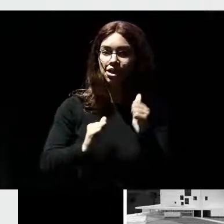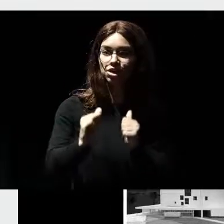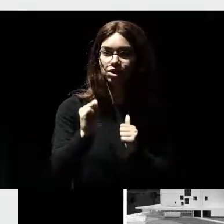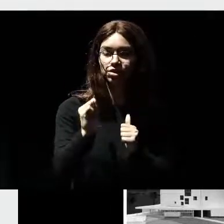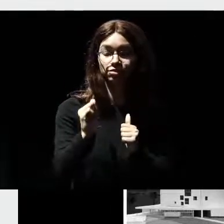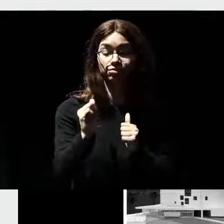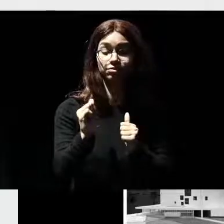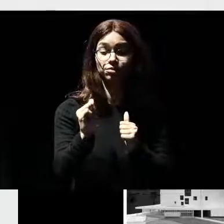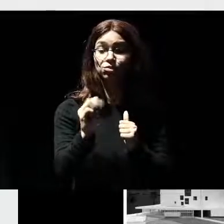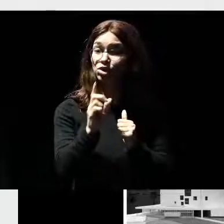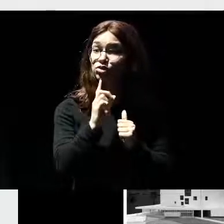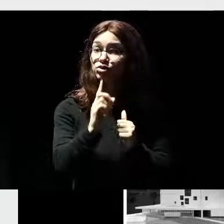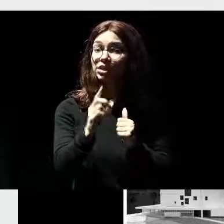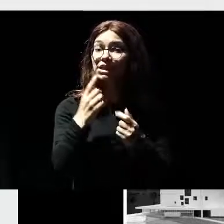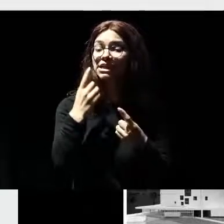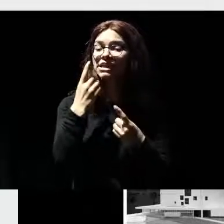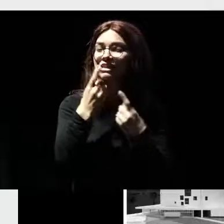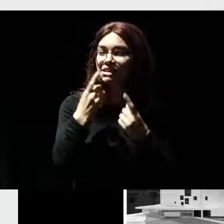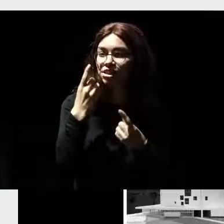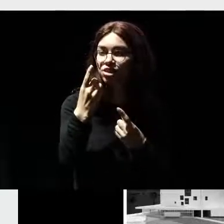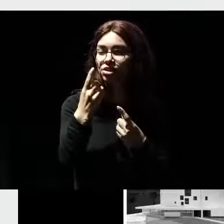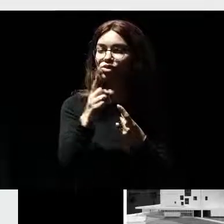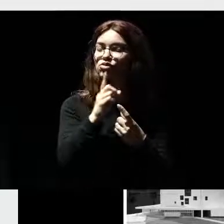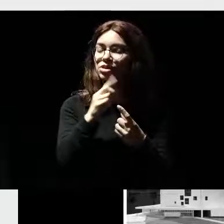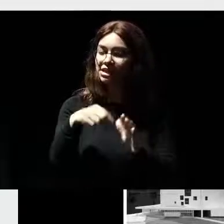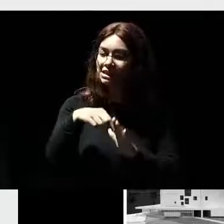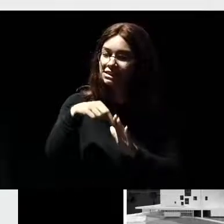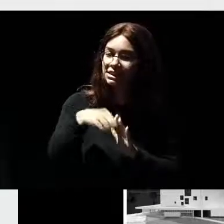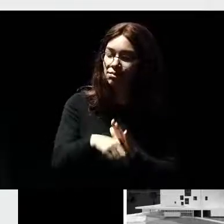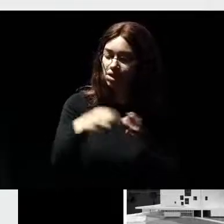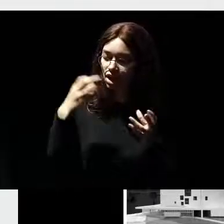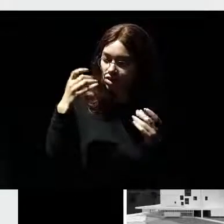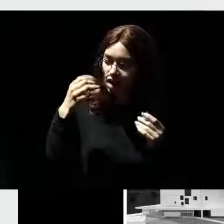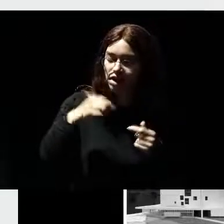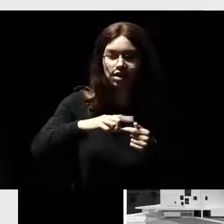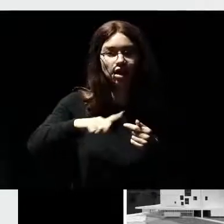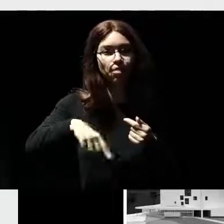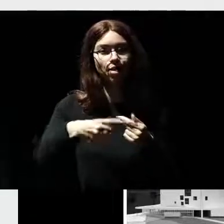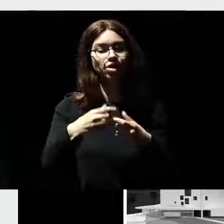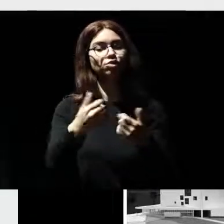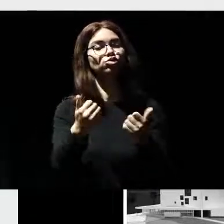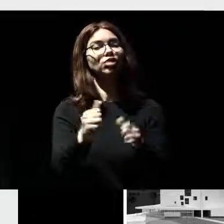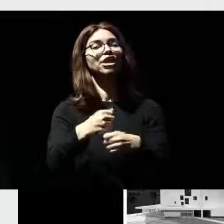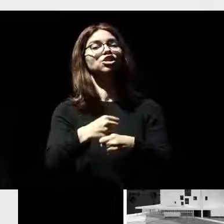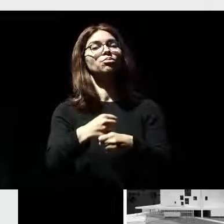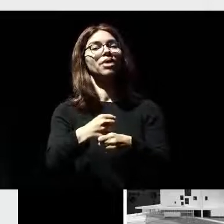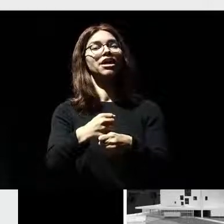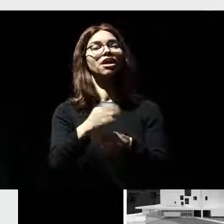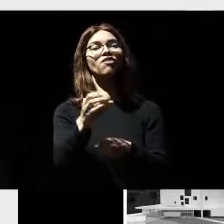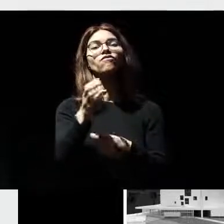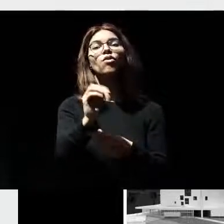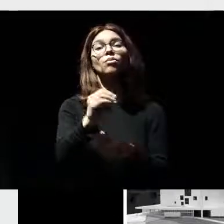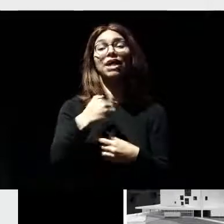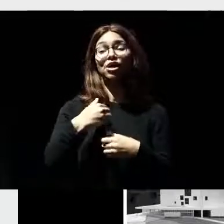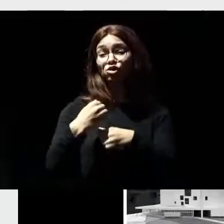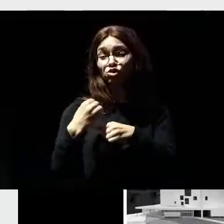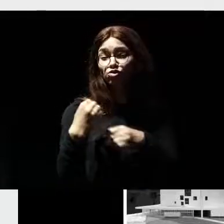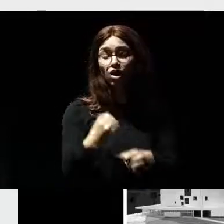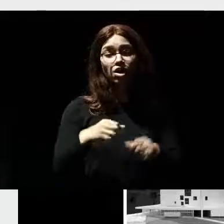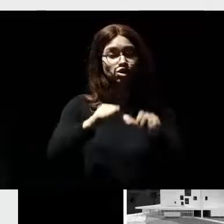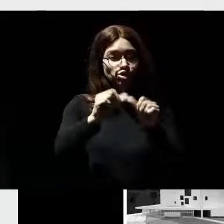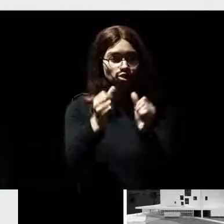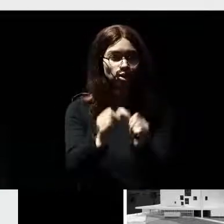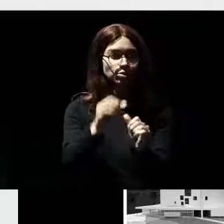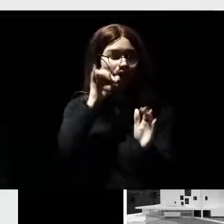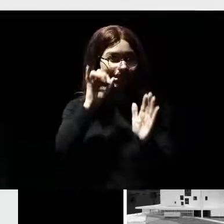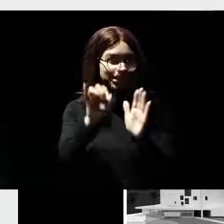we looked at intensively, trying to create a form that had a strong sculptural identity